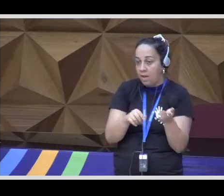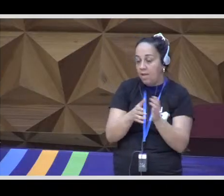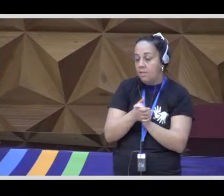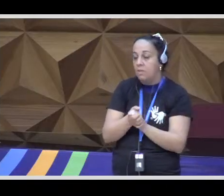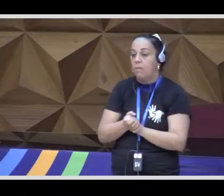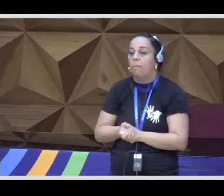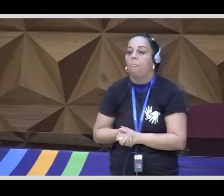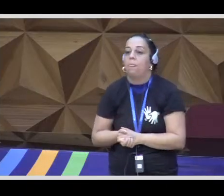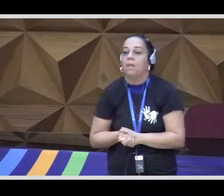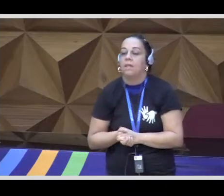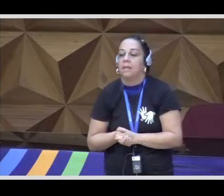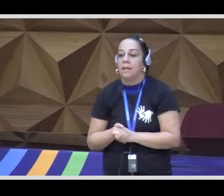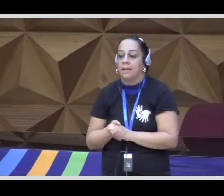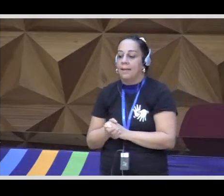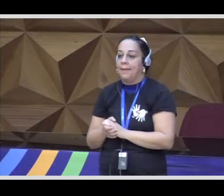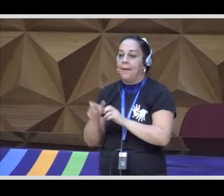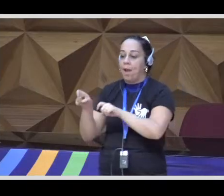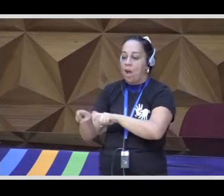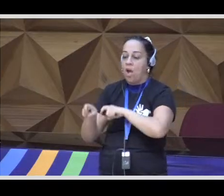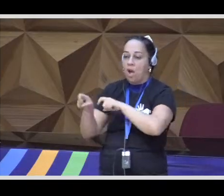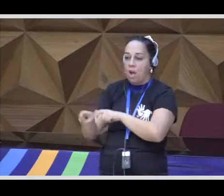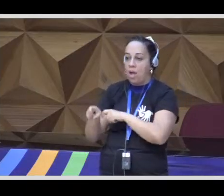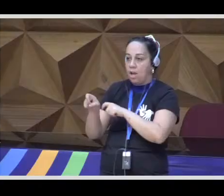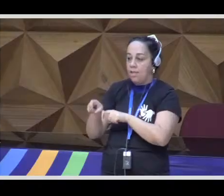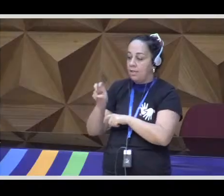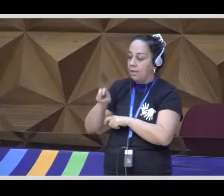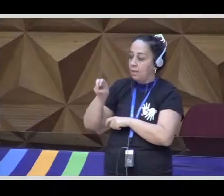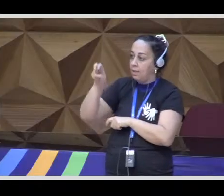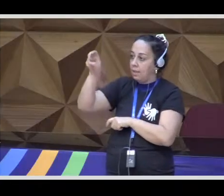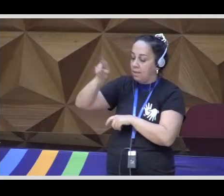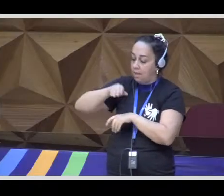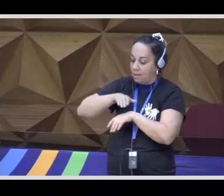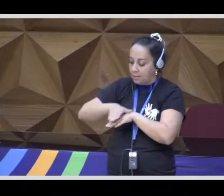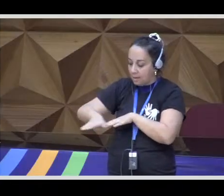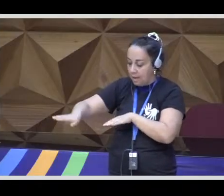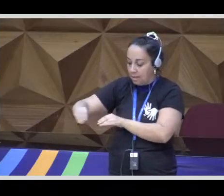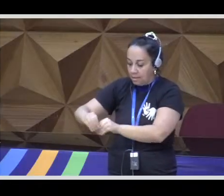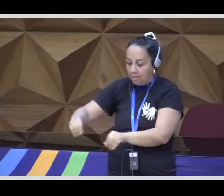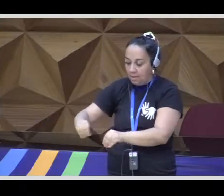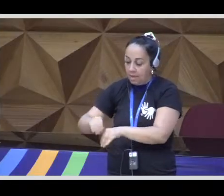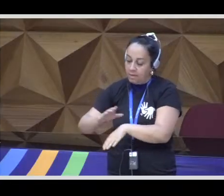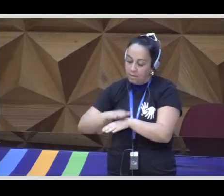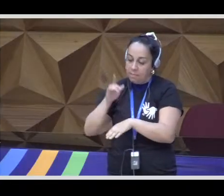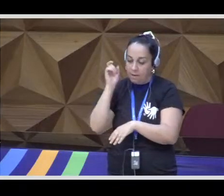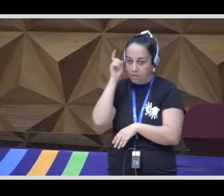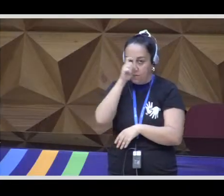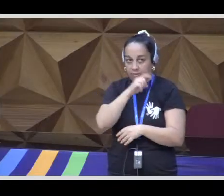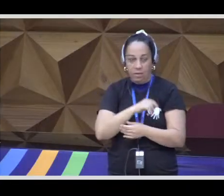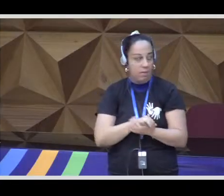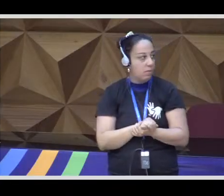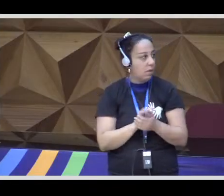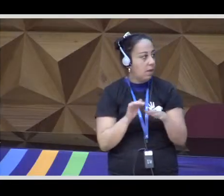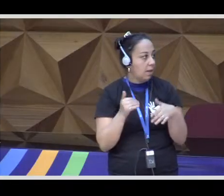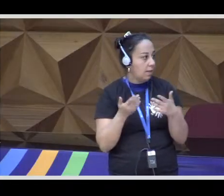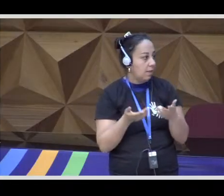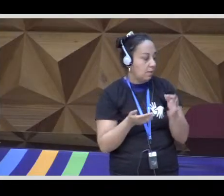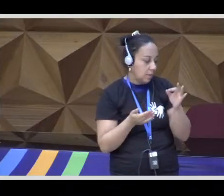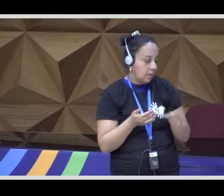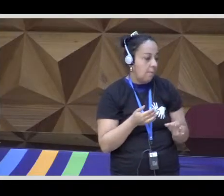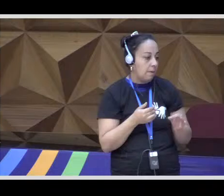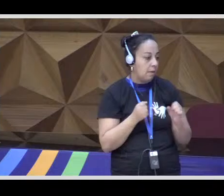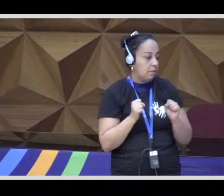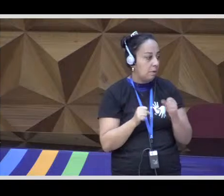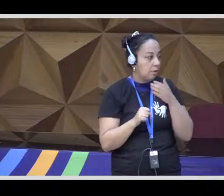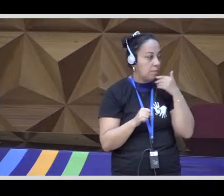down and around, those ones can be really bad. So we could certainly make your life better, but I'm not sure we could cure